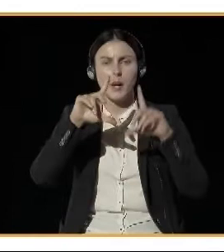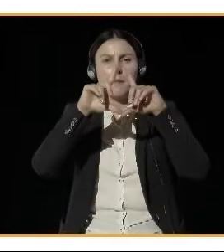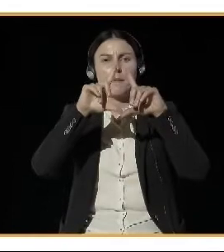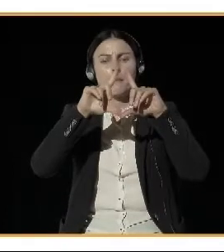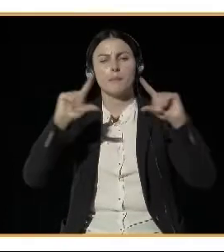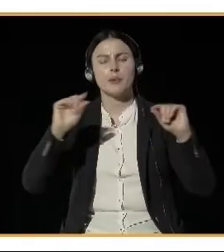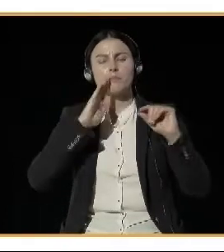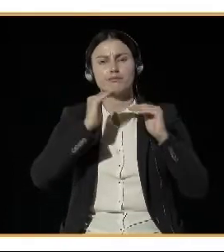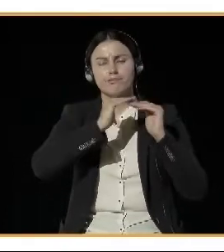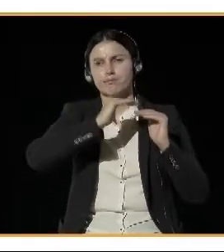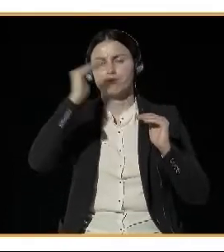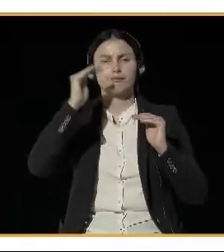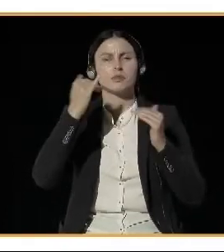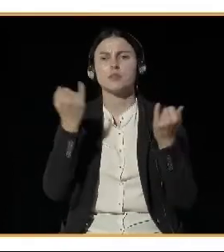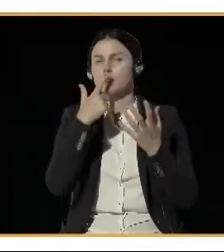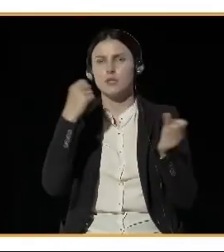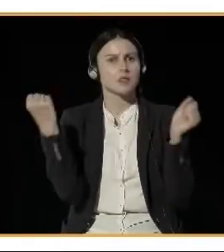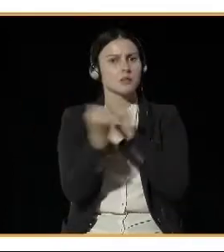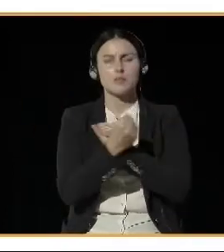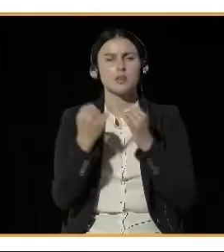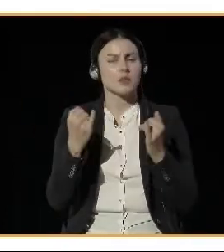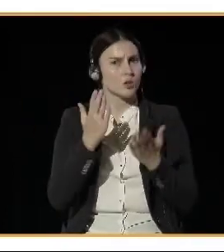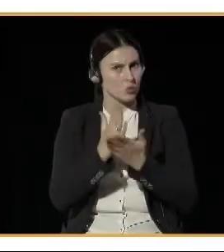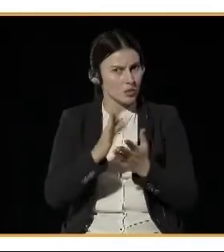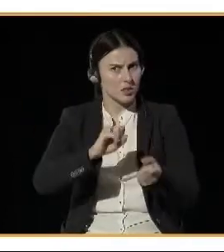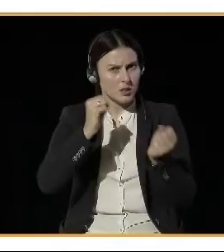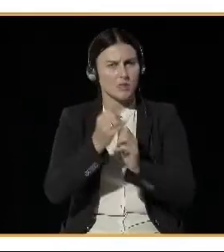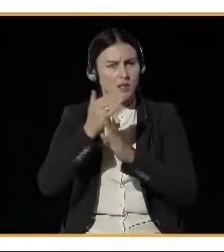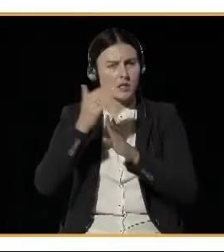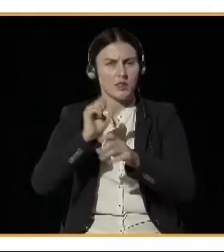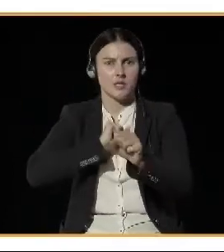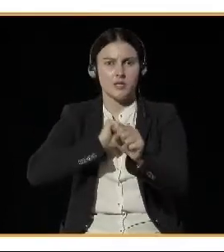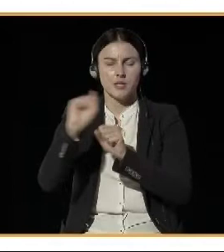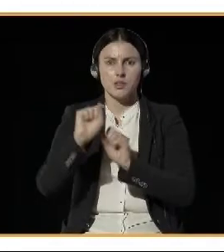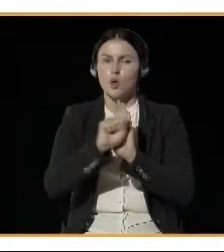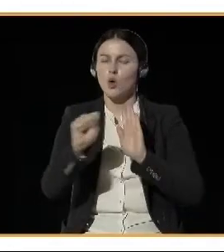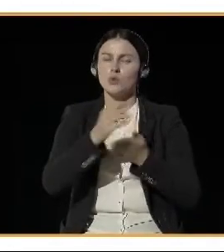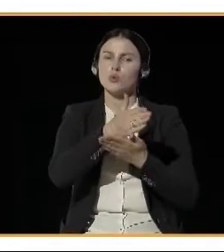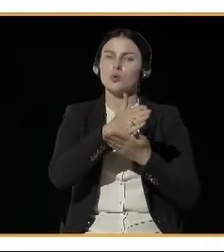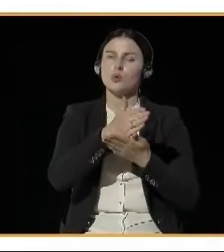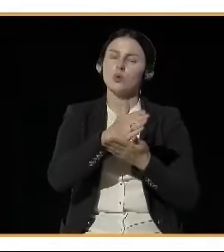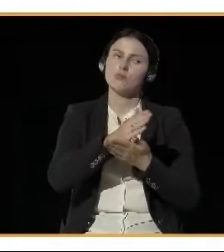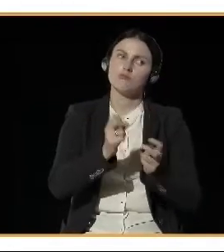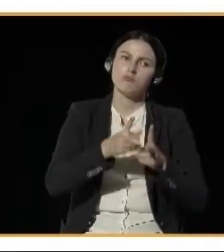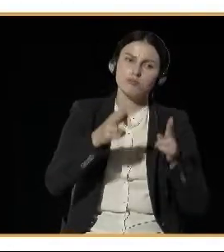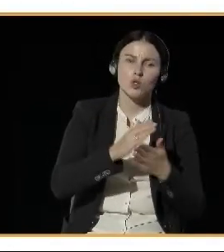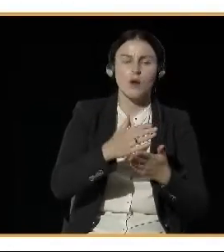over 1 century, since the middle of the 20th century till the middle of the